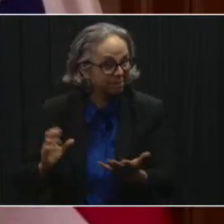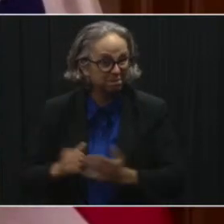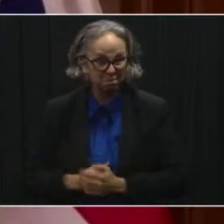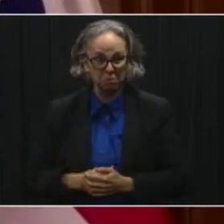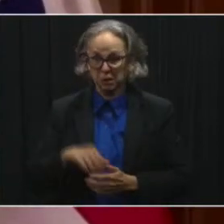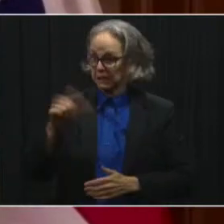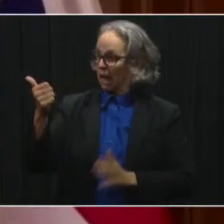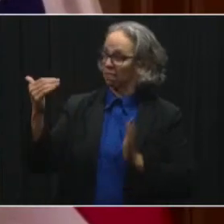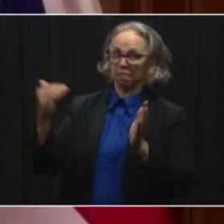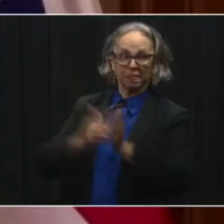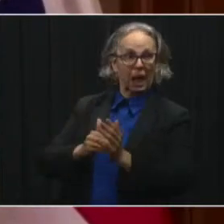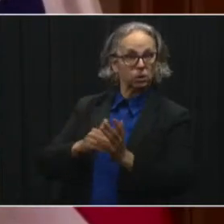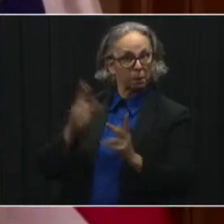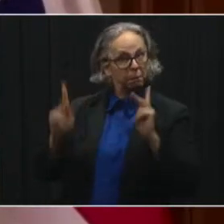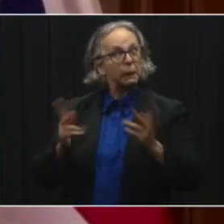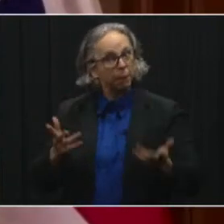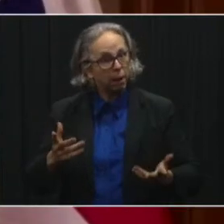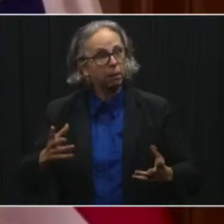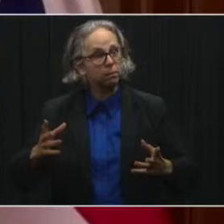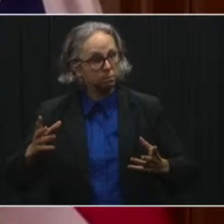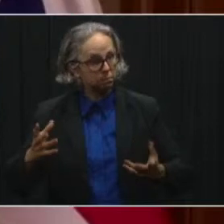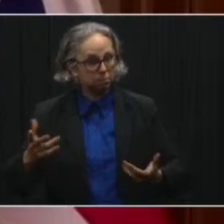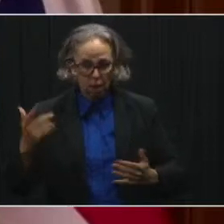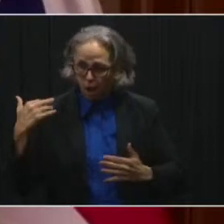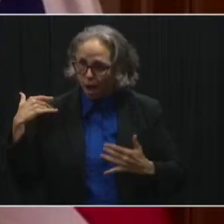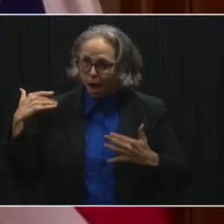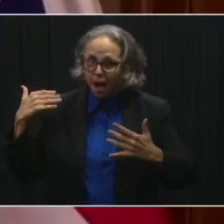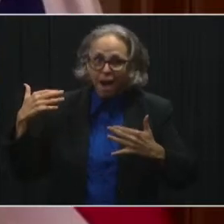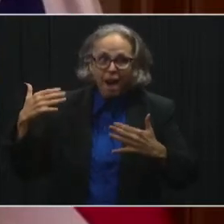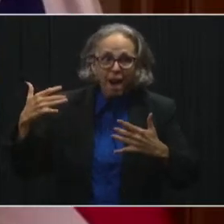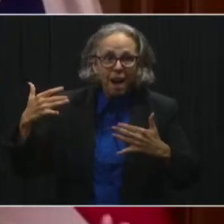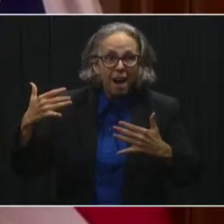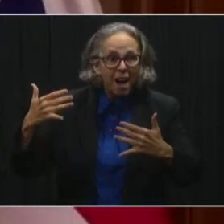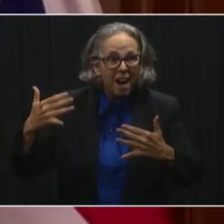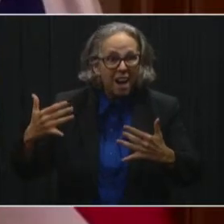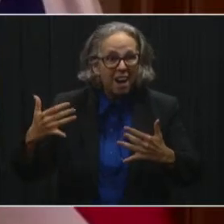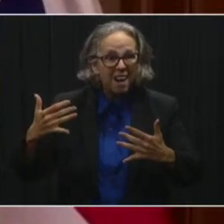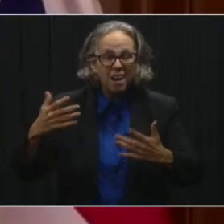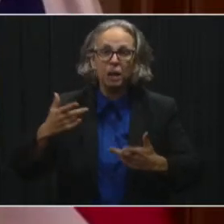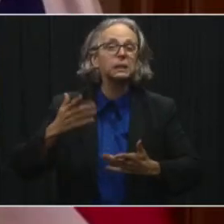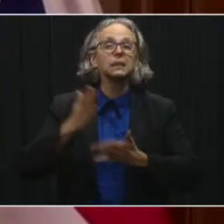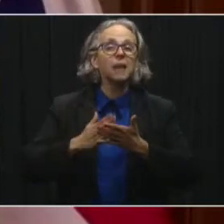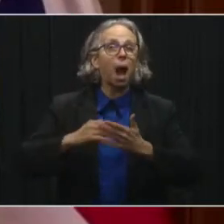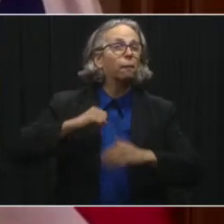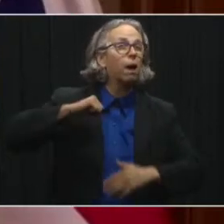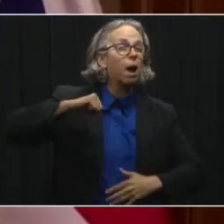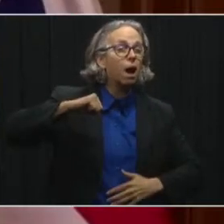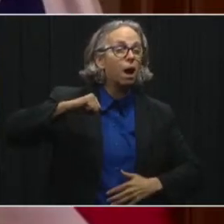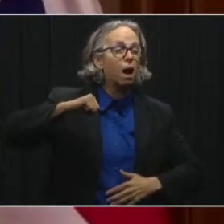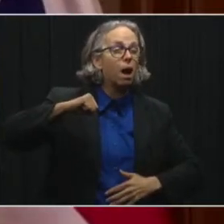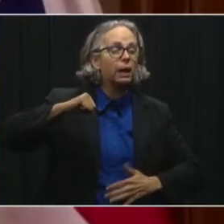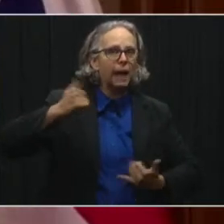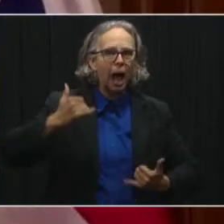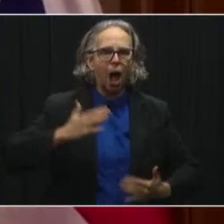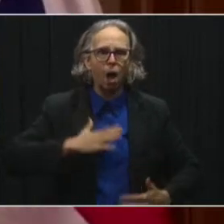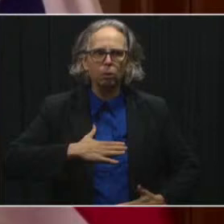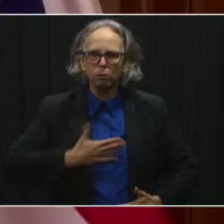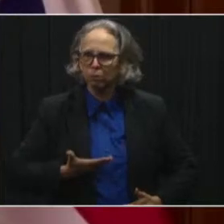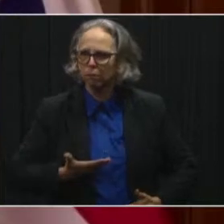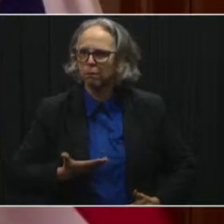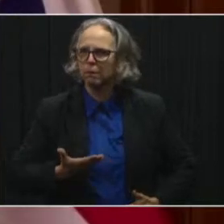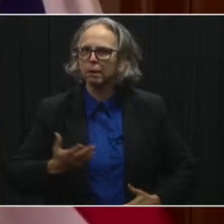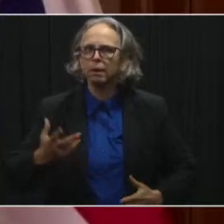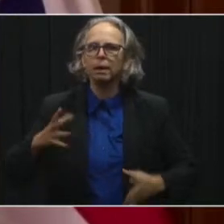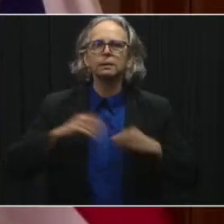average who for months and months and months have not taken the opportunity to be vaccinated. They decided to